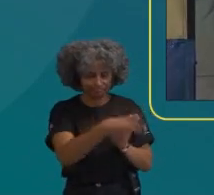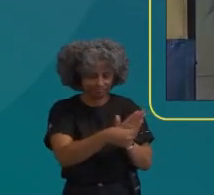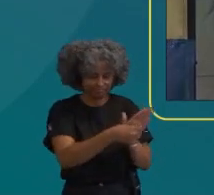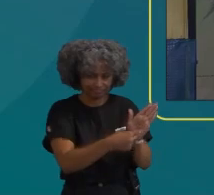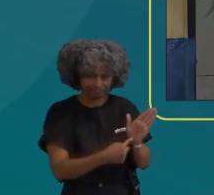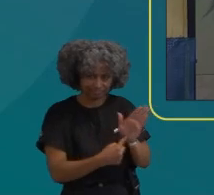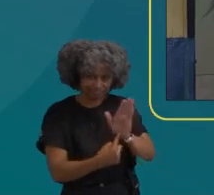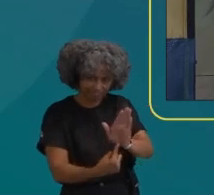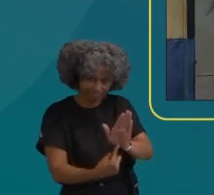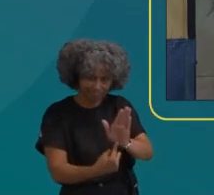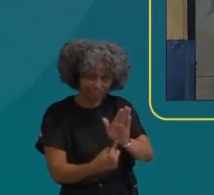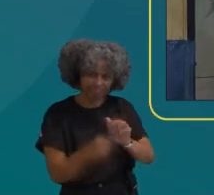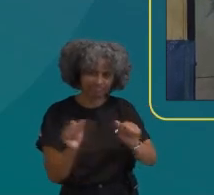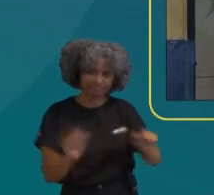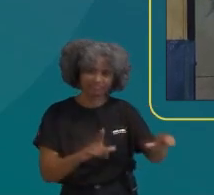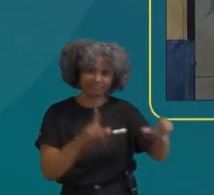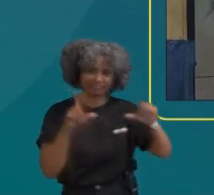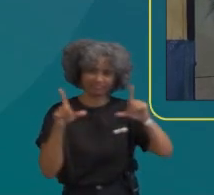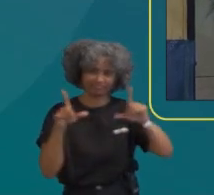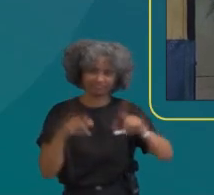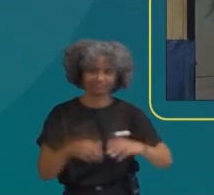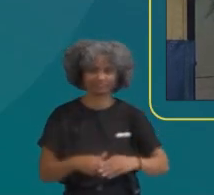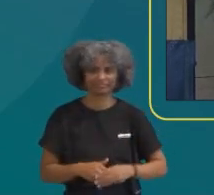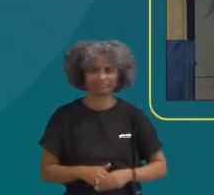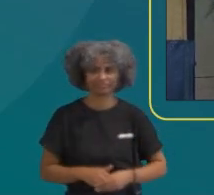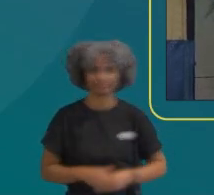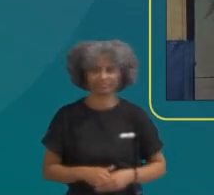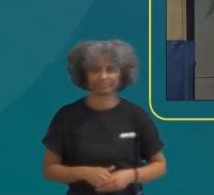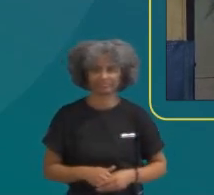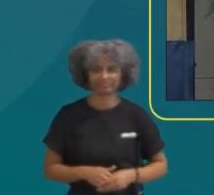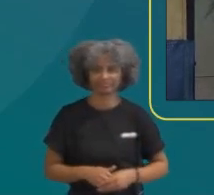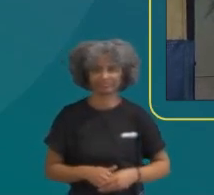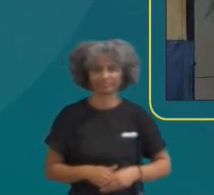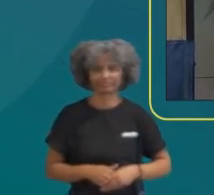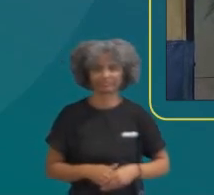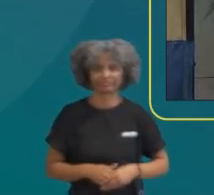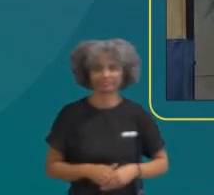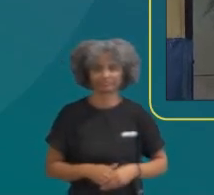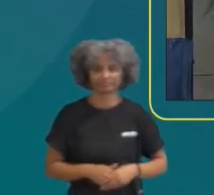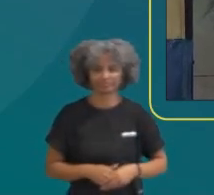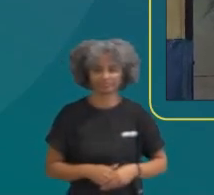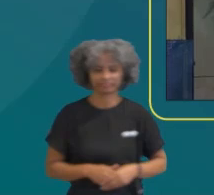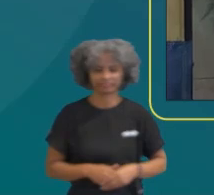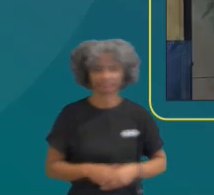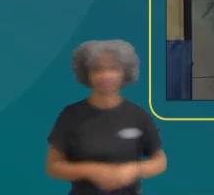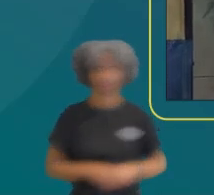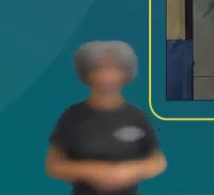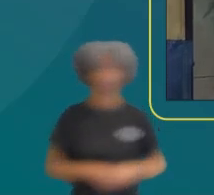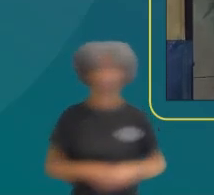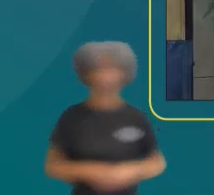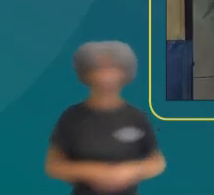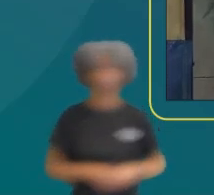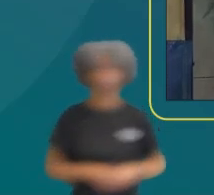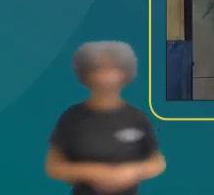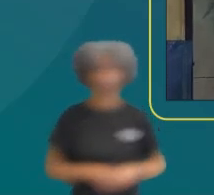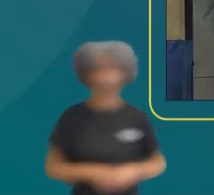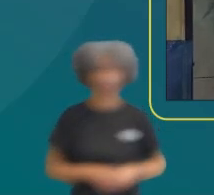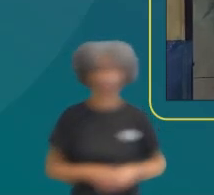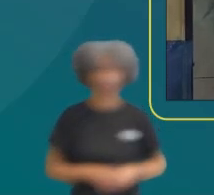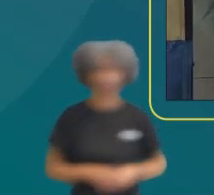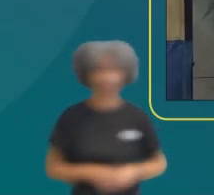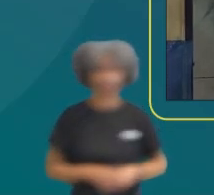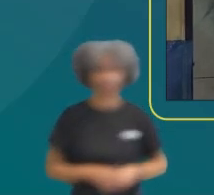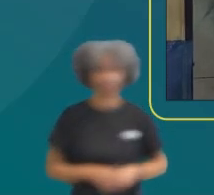after this panel. We are now moving to India, Kochi, another beacon of absolutely shining example of what can be